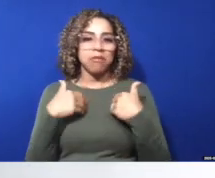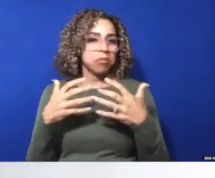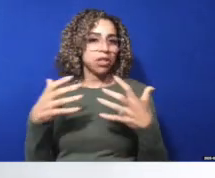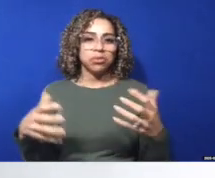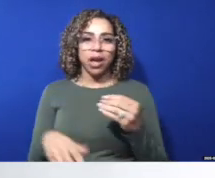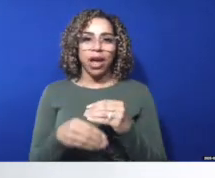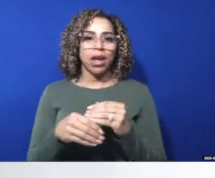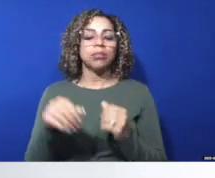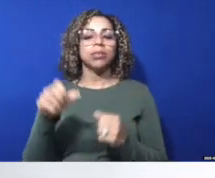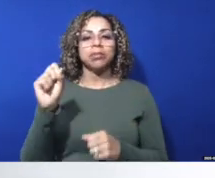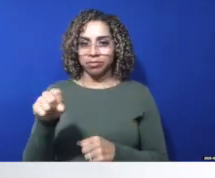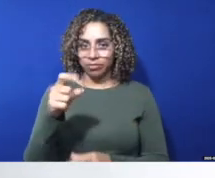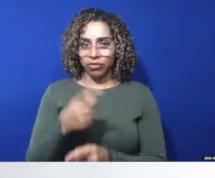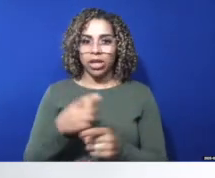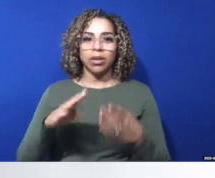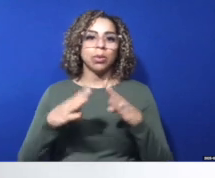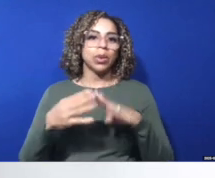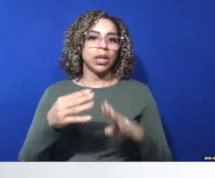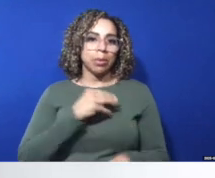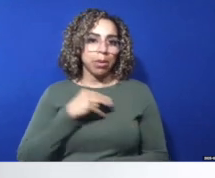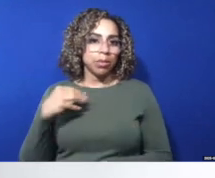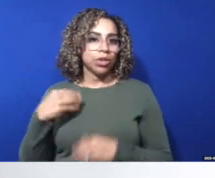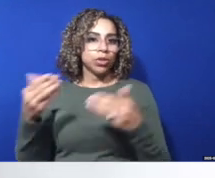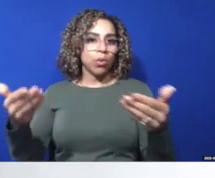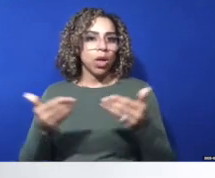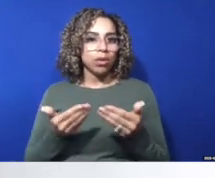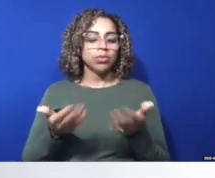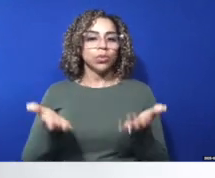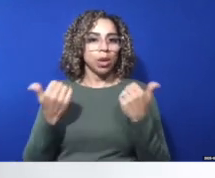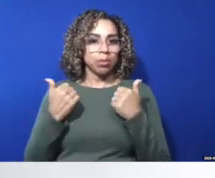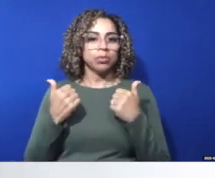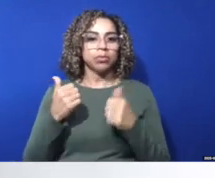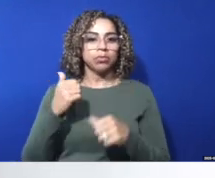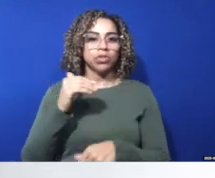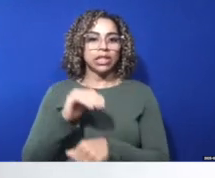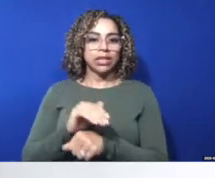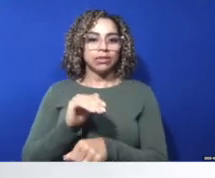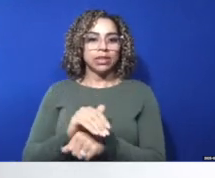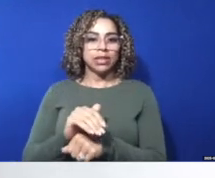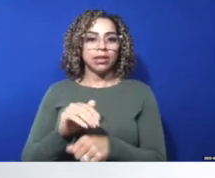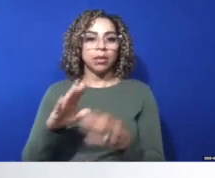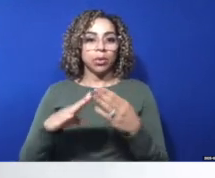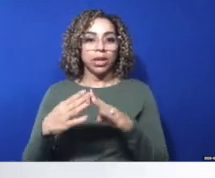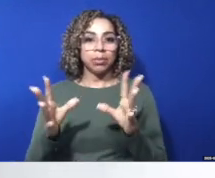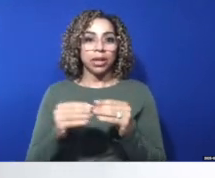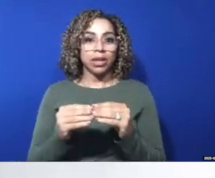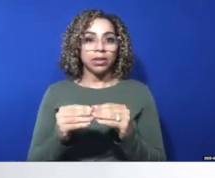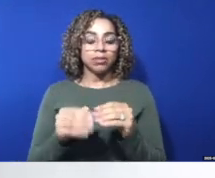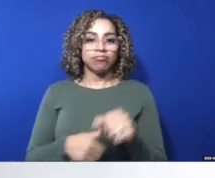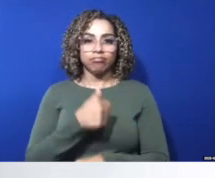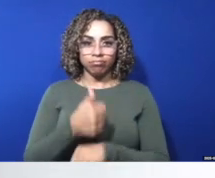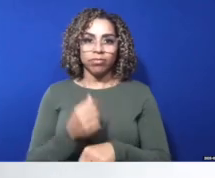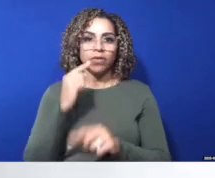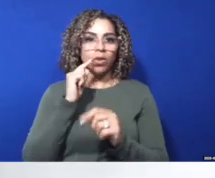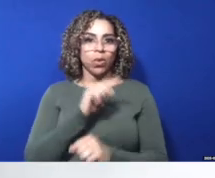but yes, community members are more than welcome to attend the evening community meetings. They're structured specifically for those types of